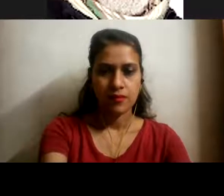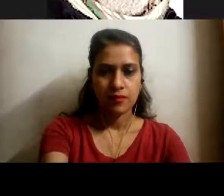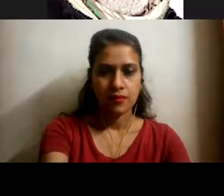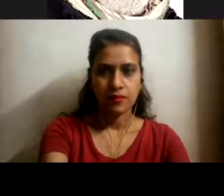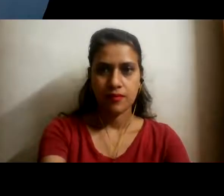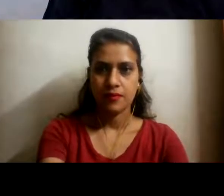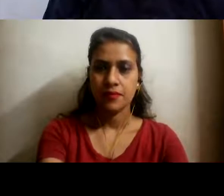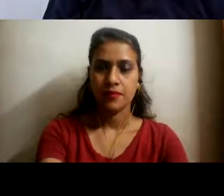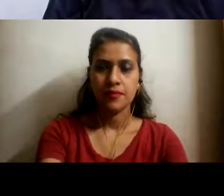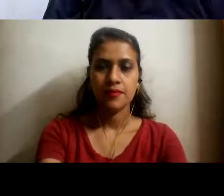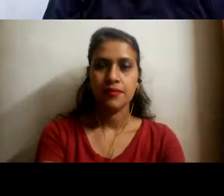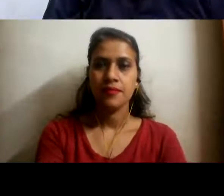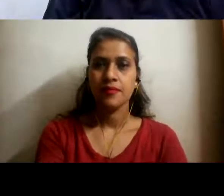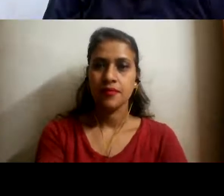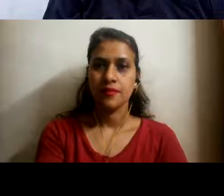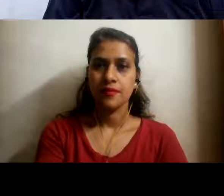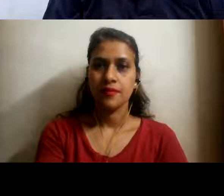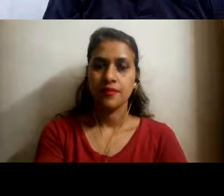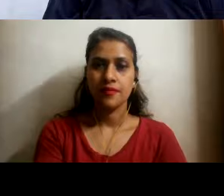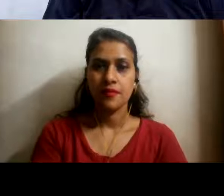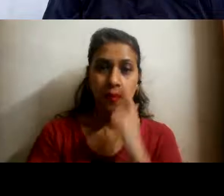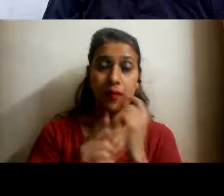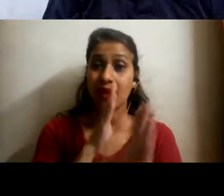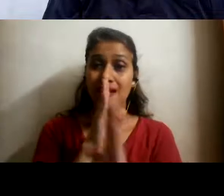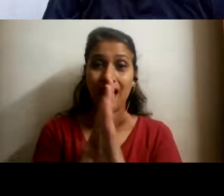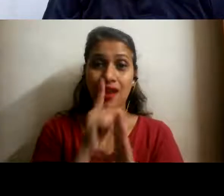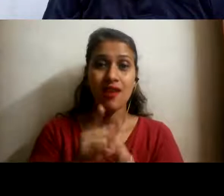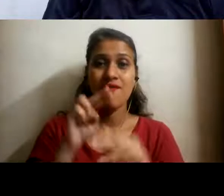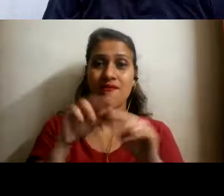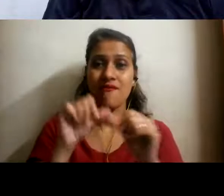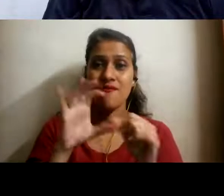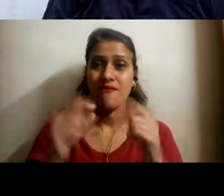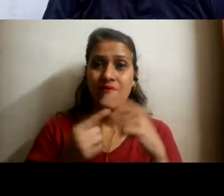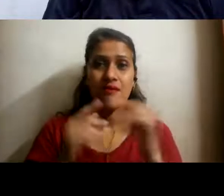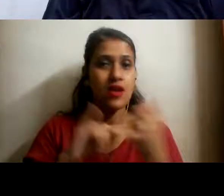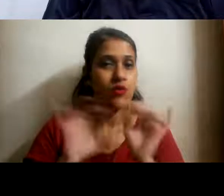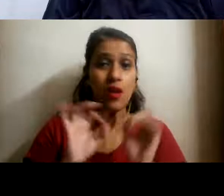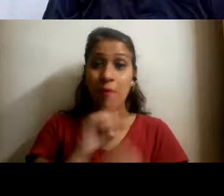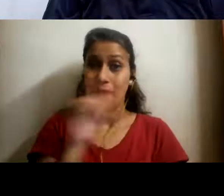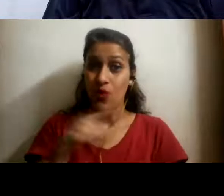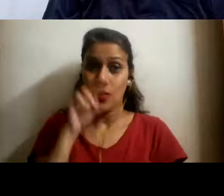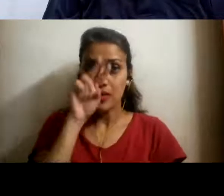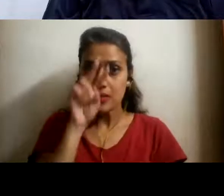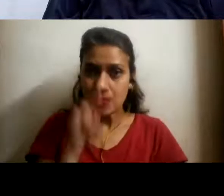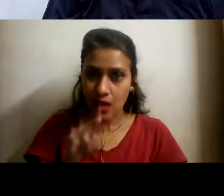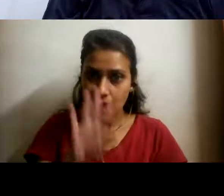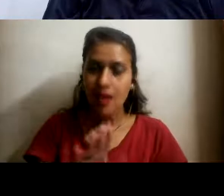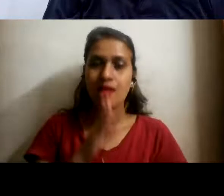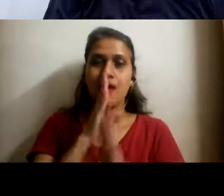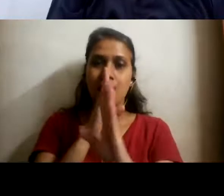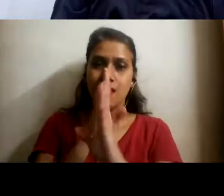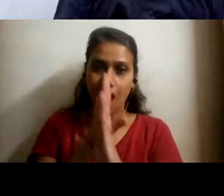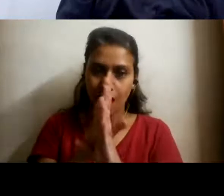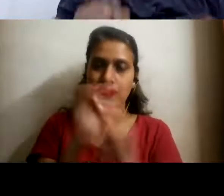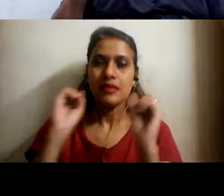2 to 3 paragraphs, they don't directly start from the facts. But here, as we can see here, they have begun